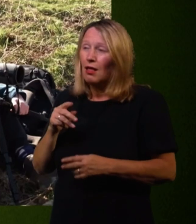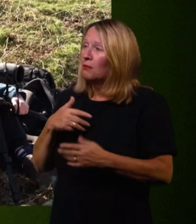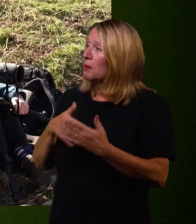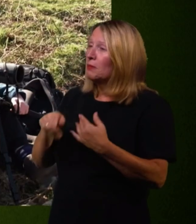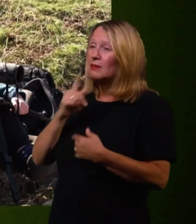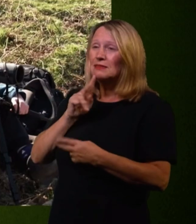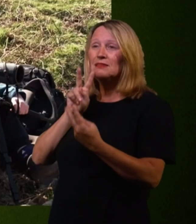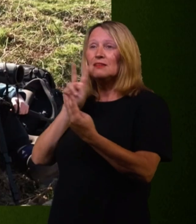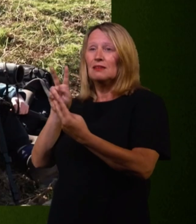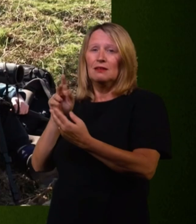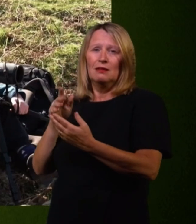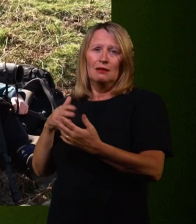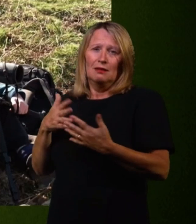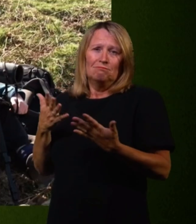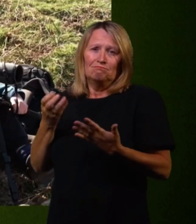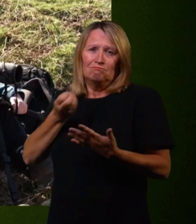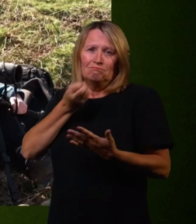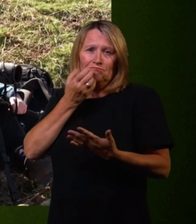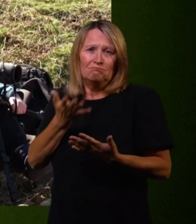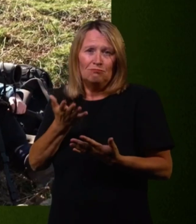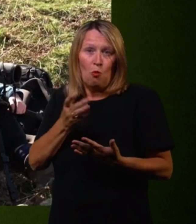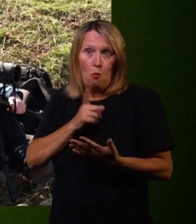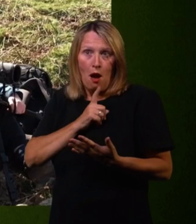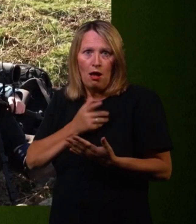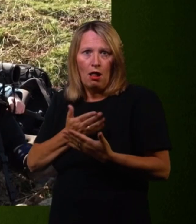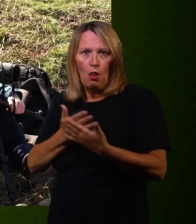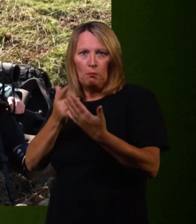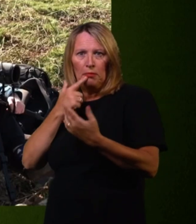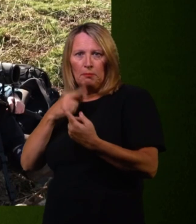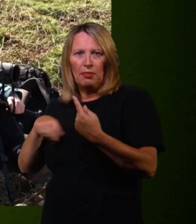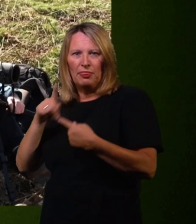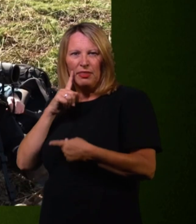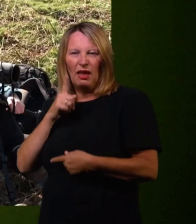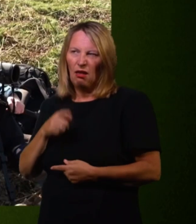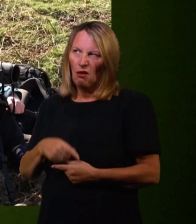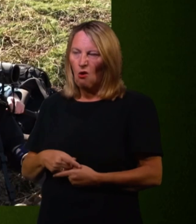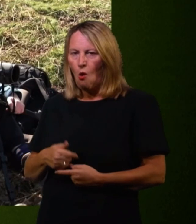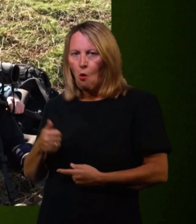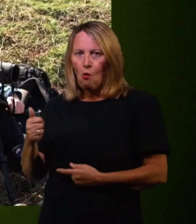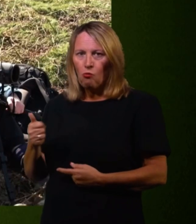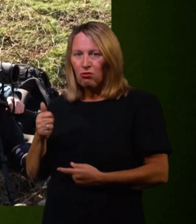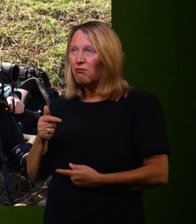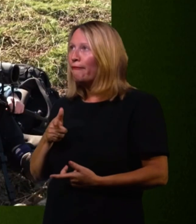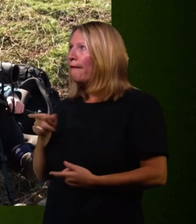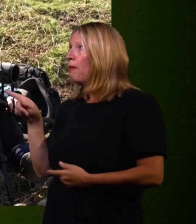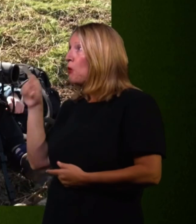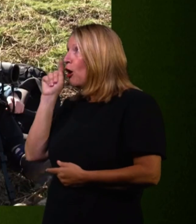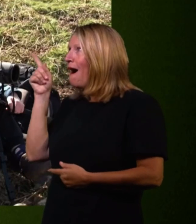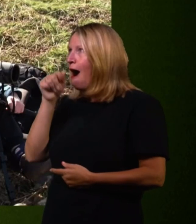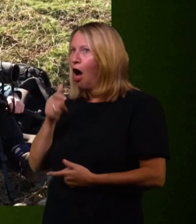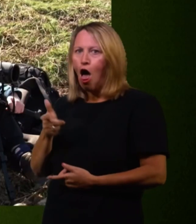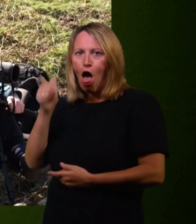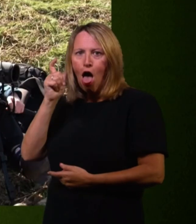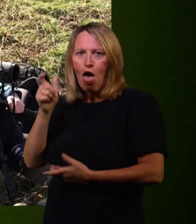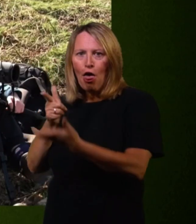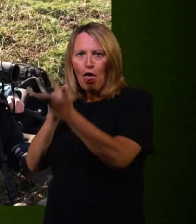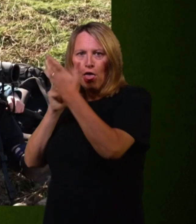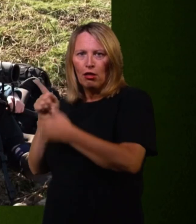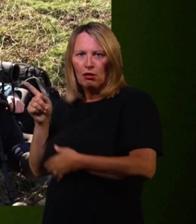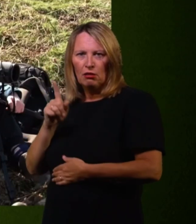experience. So the fact that there are people out there who think it's okay to legally kill them, it's